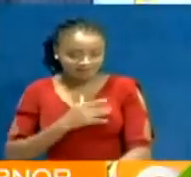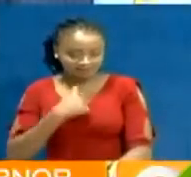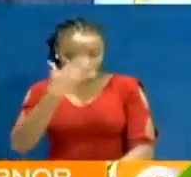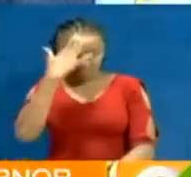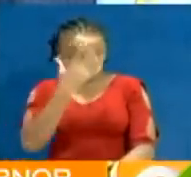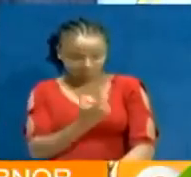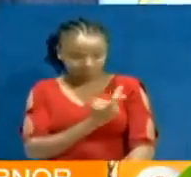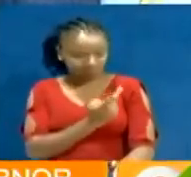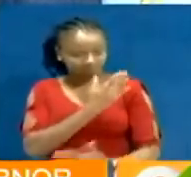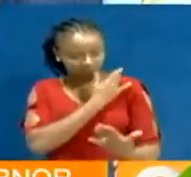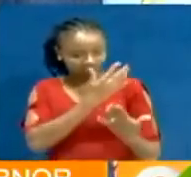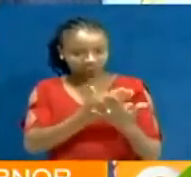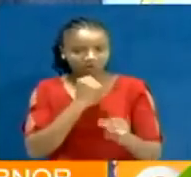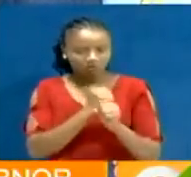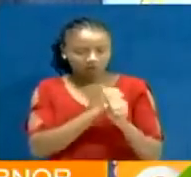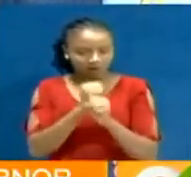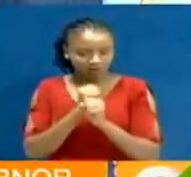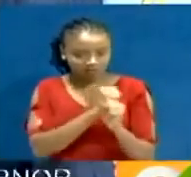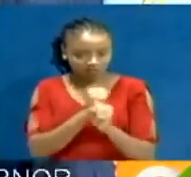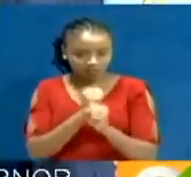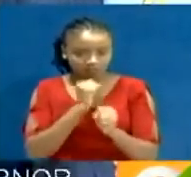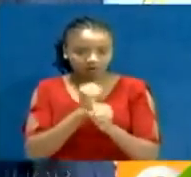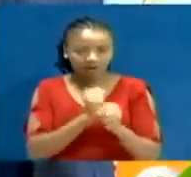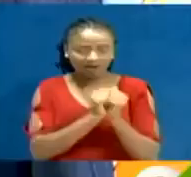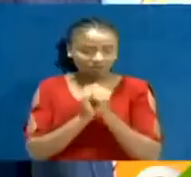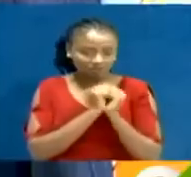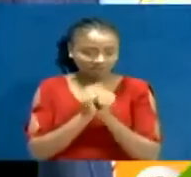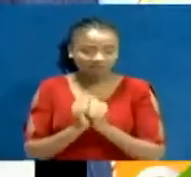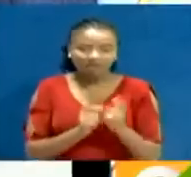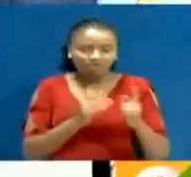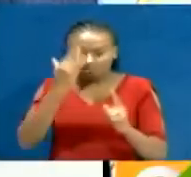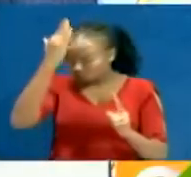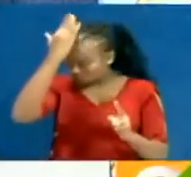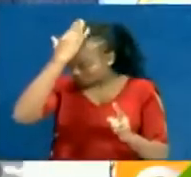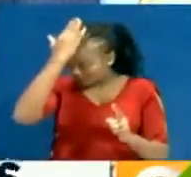I know you as a humble person who has never shown